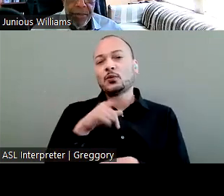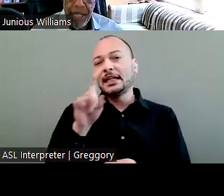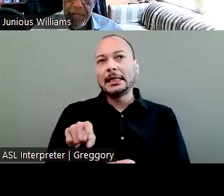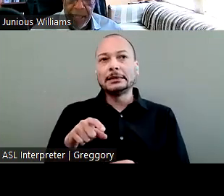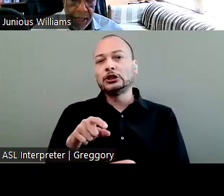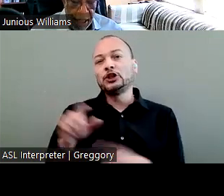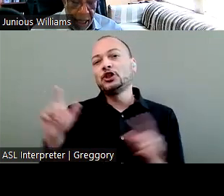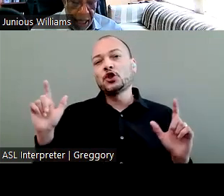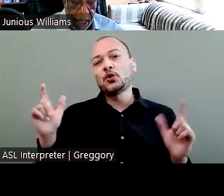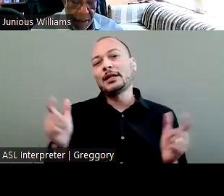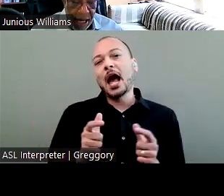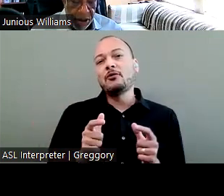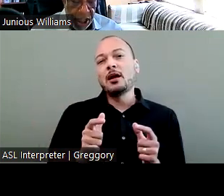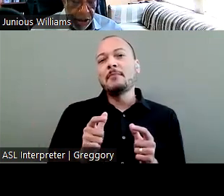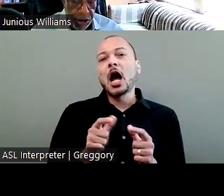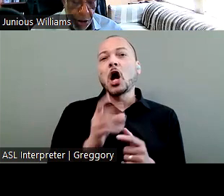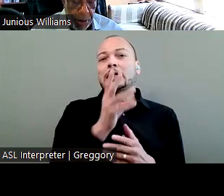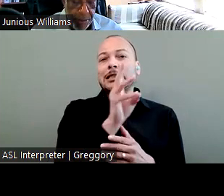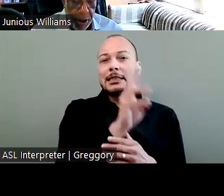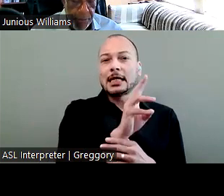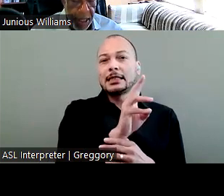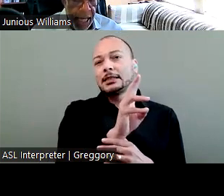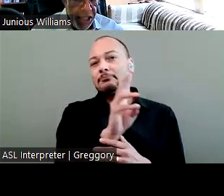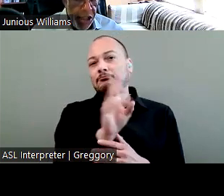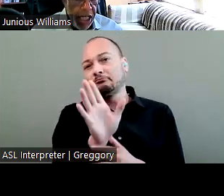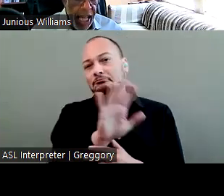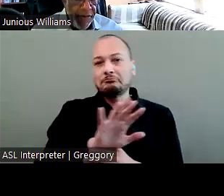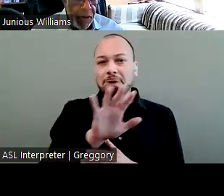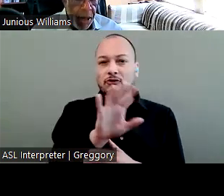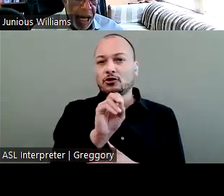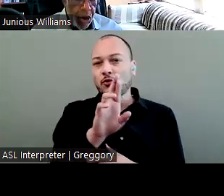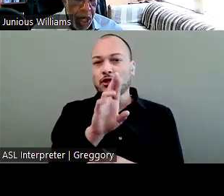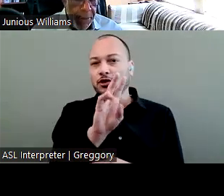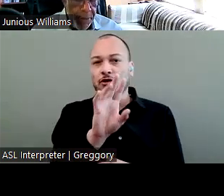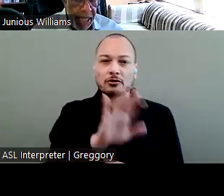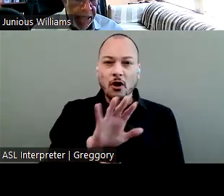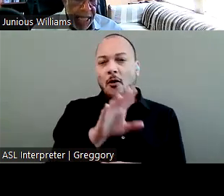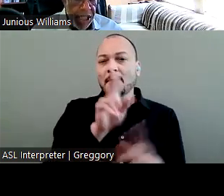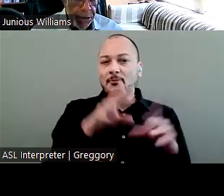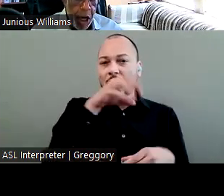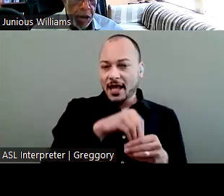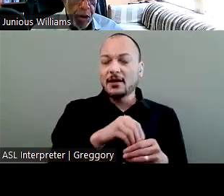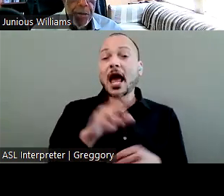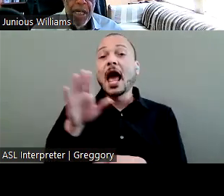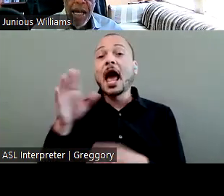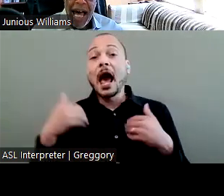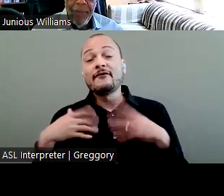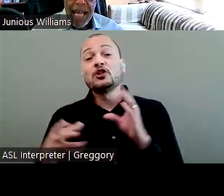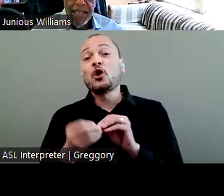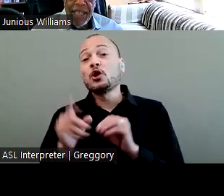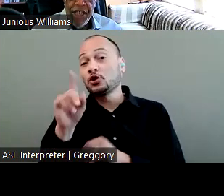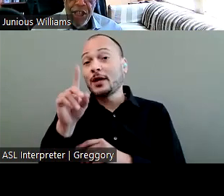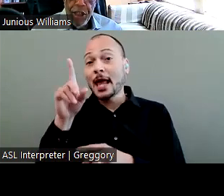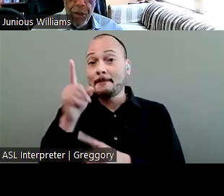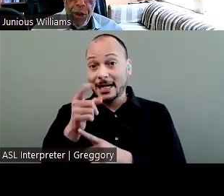maybe about 6 or so people. And you're going to have about 20 minutes in the small group. I would ask each